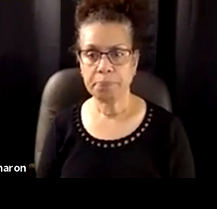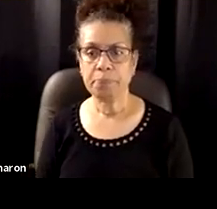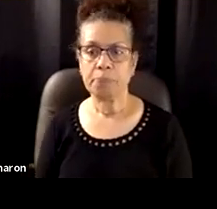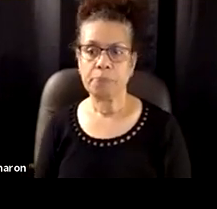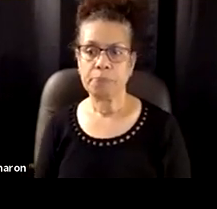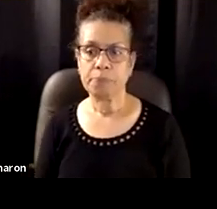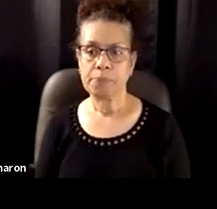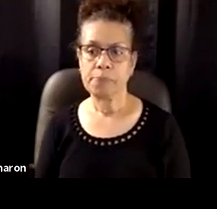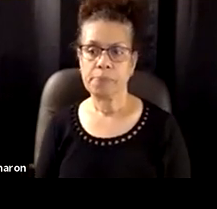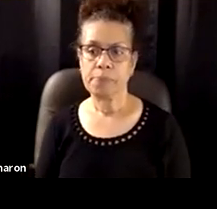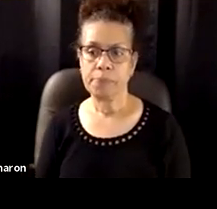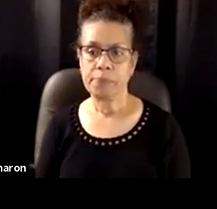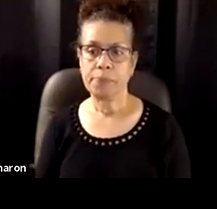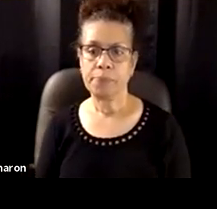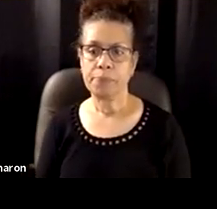is